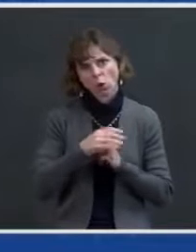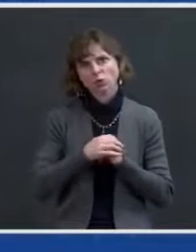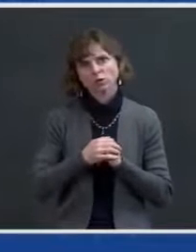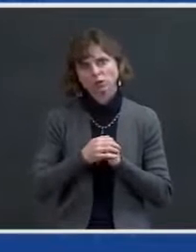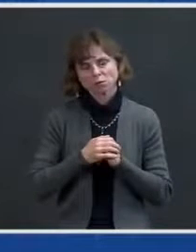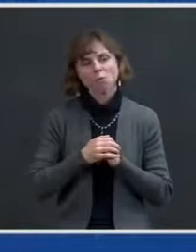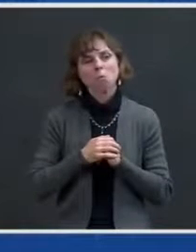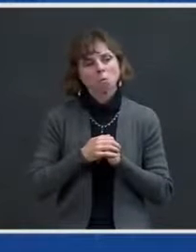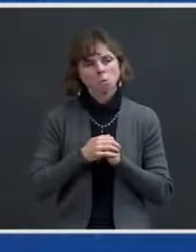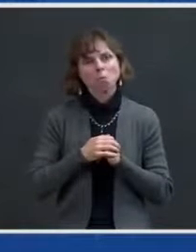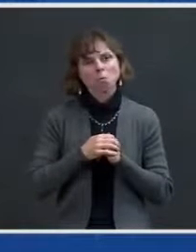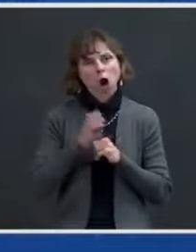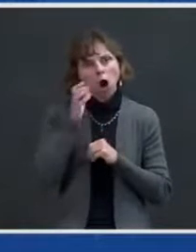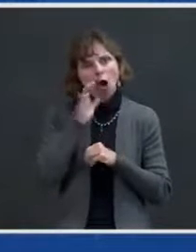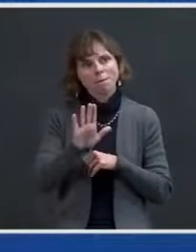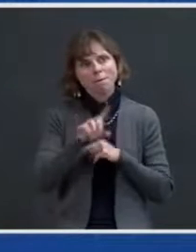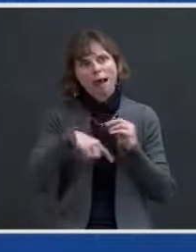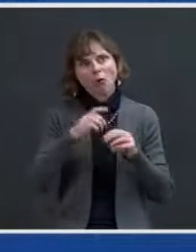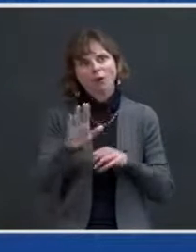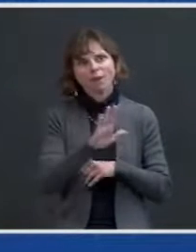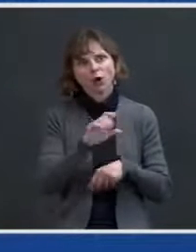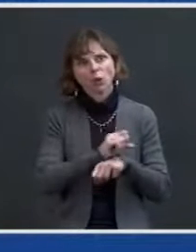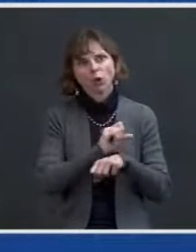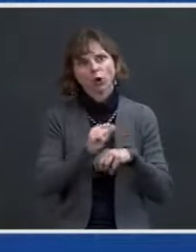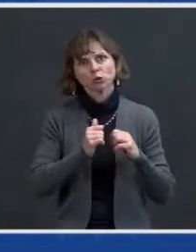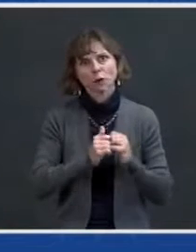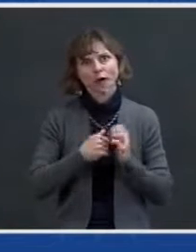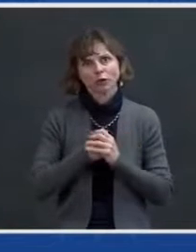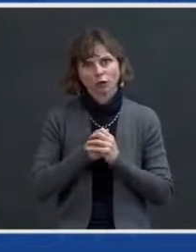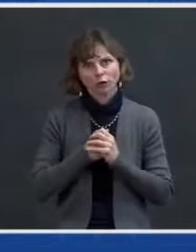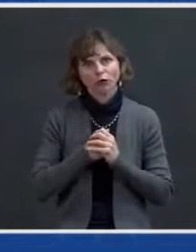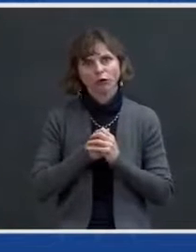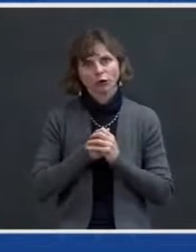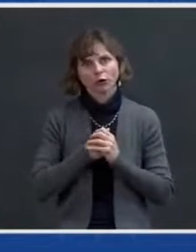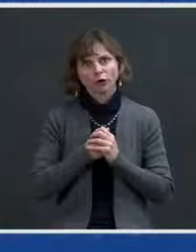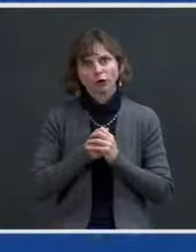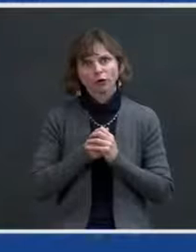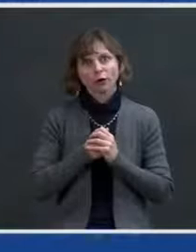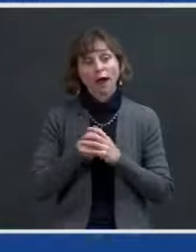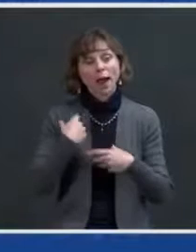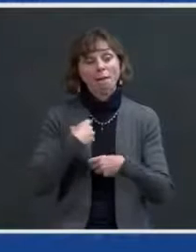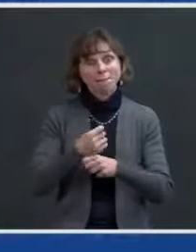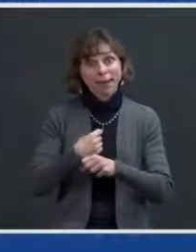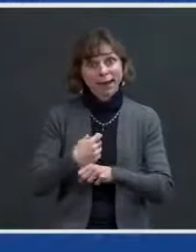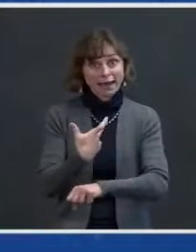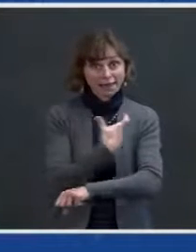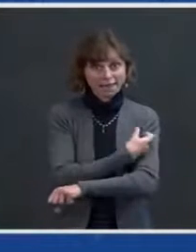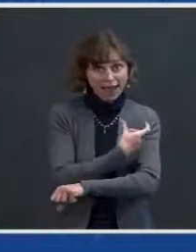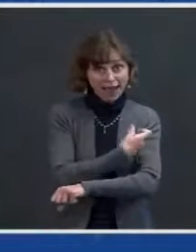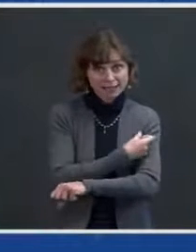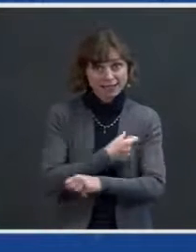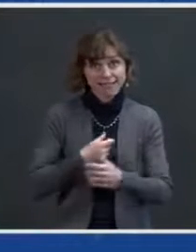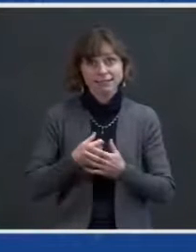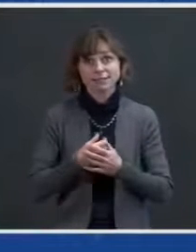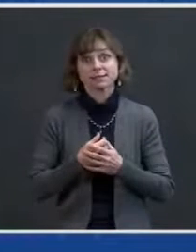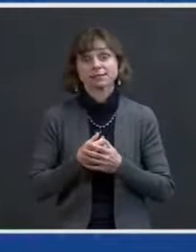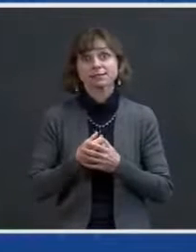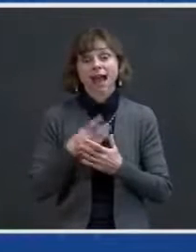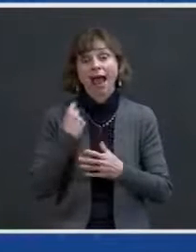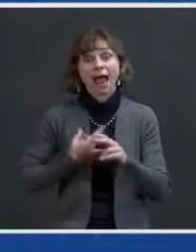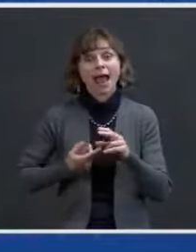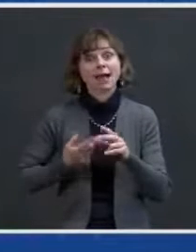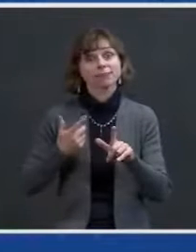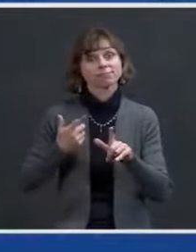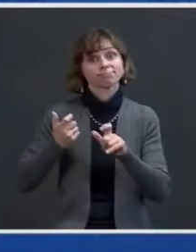hear about the work they're doing together to produce vaccine substitutes and accelerate what they